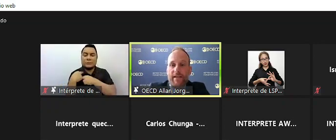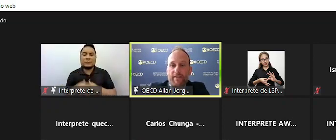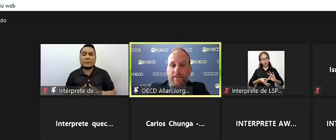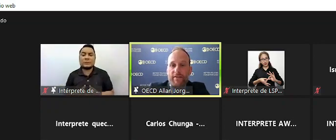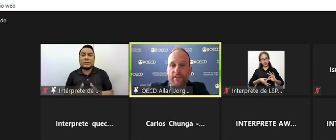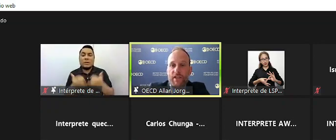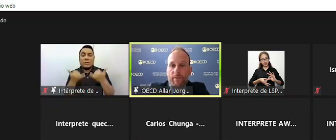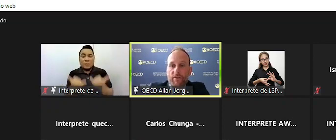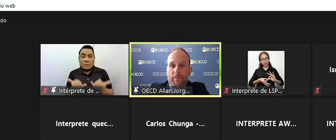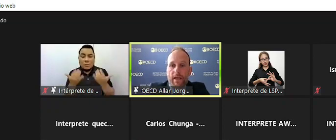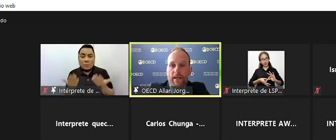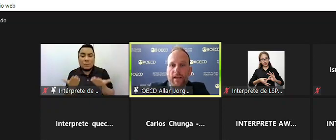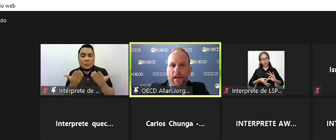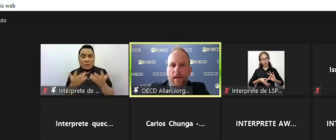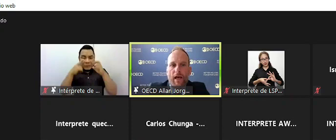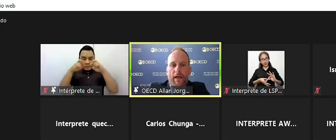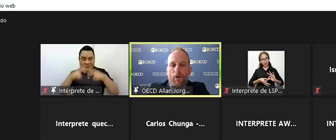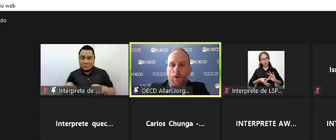is